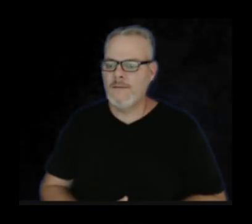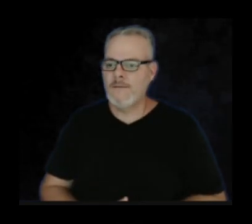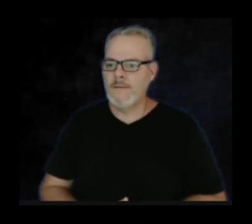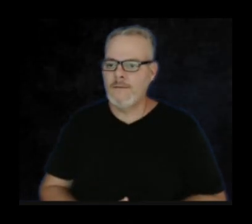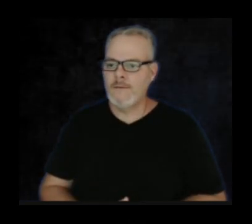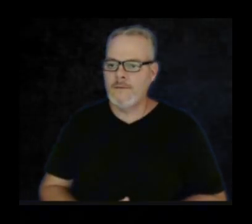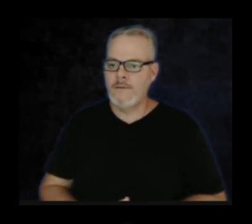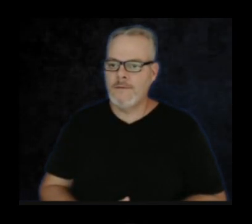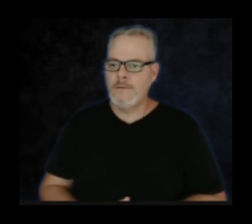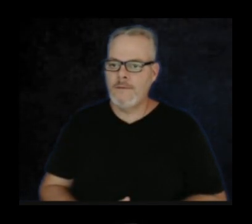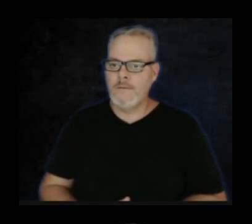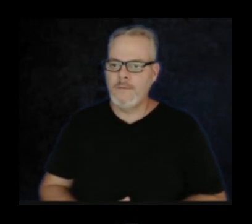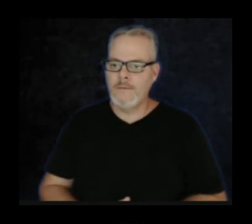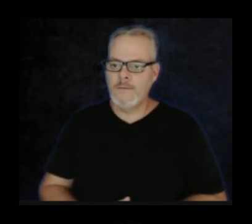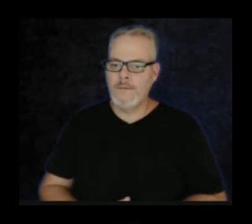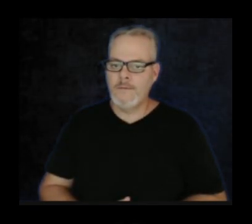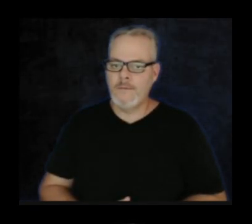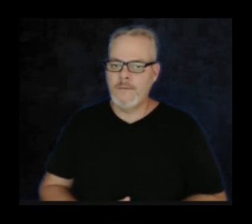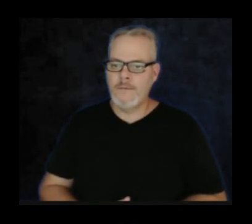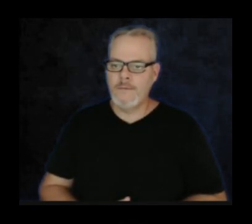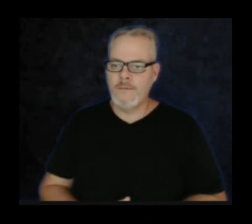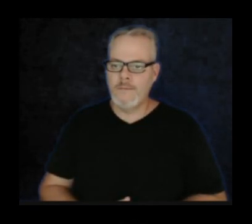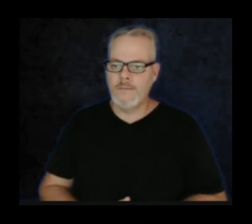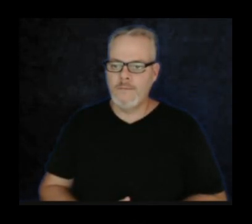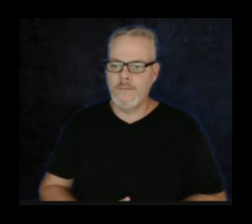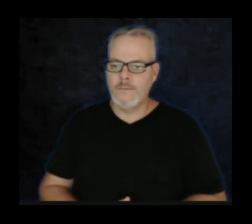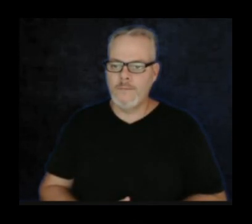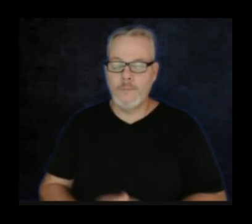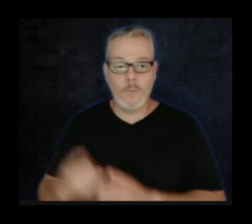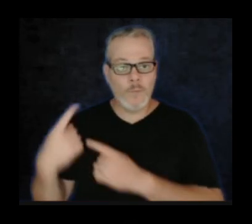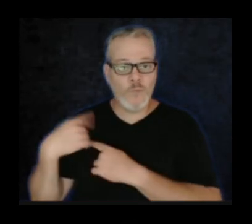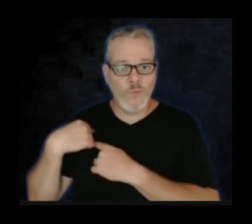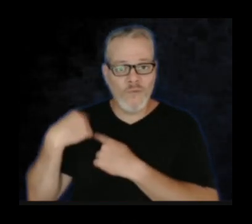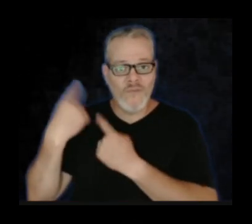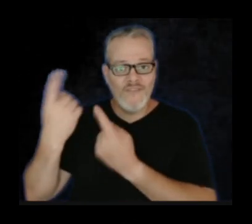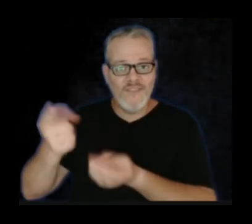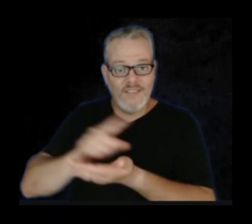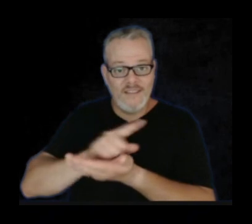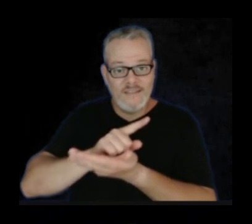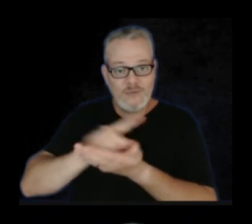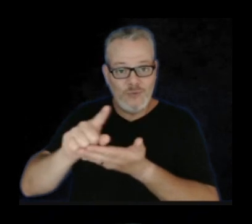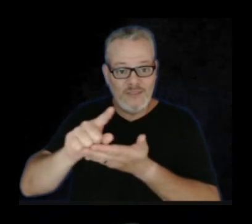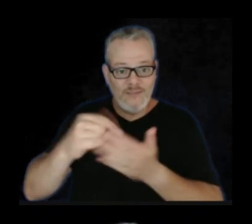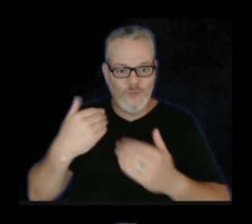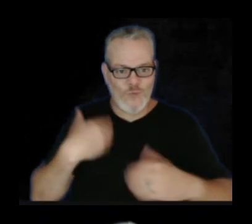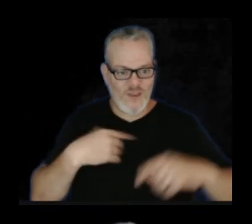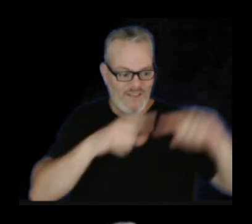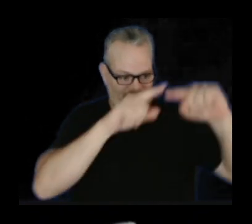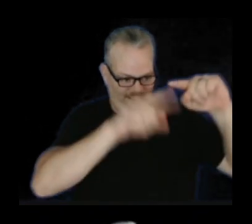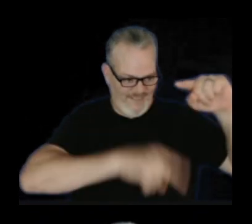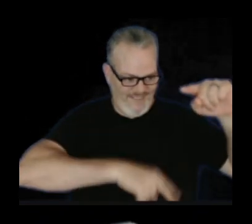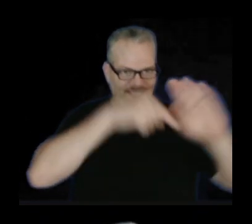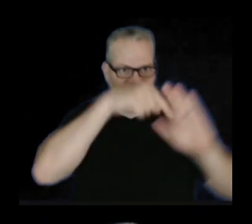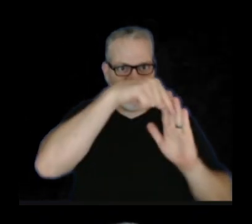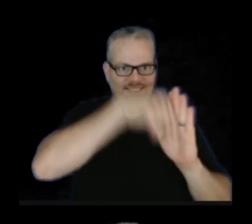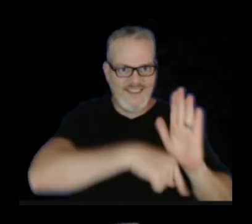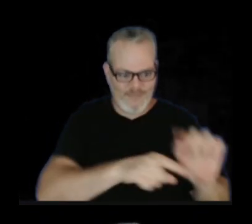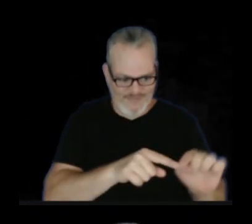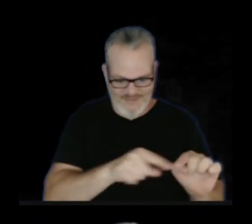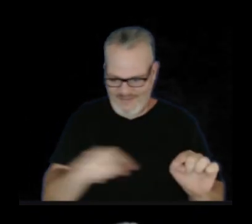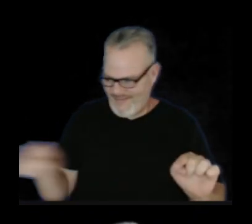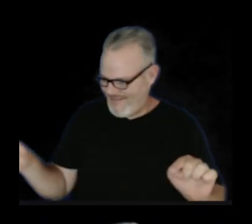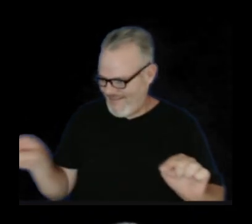Over the last week, the earthquake depths as plotted in a depth versus time plot. You can see that yellow band coming